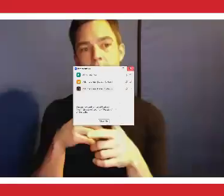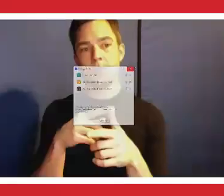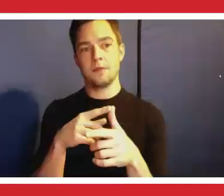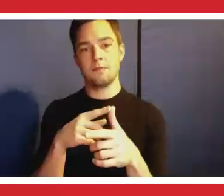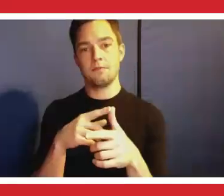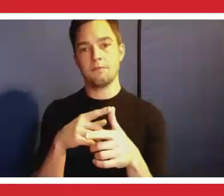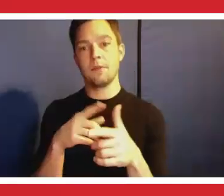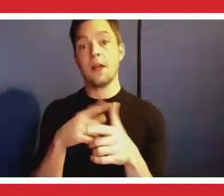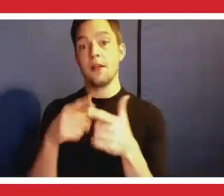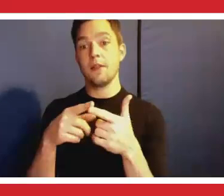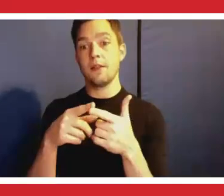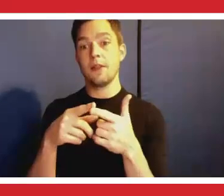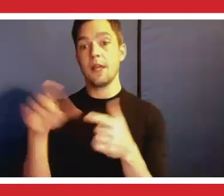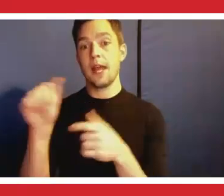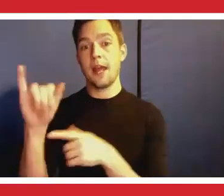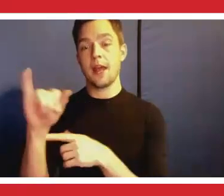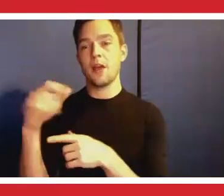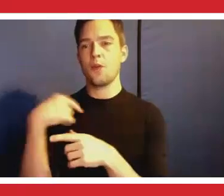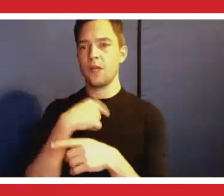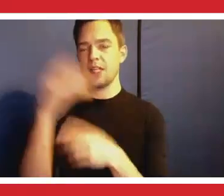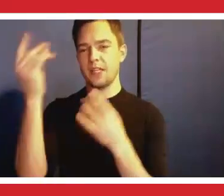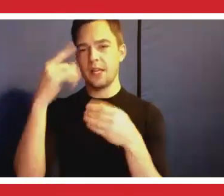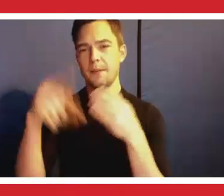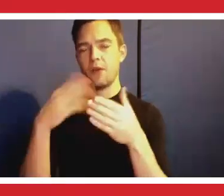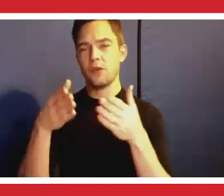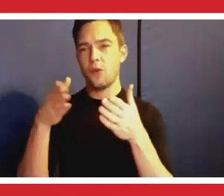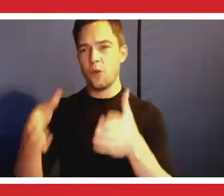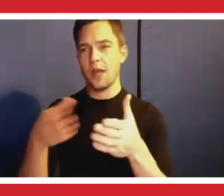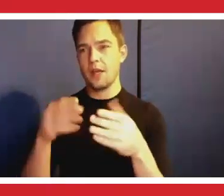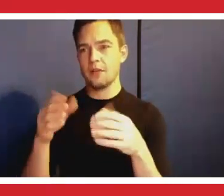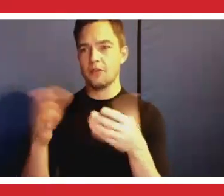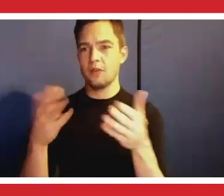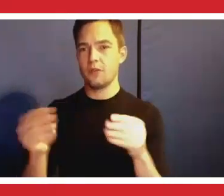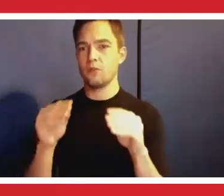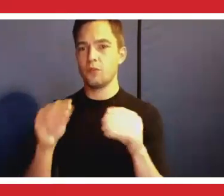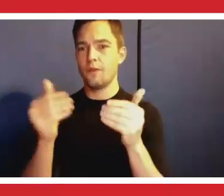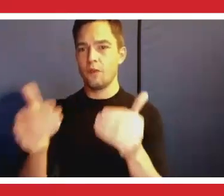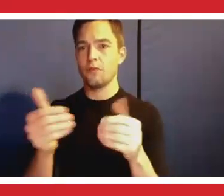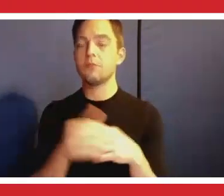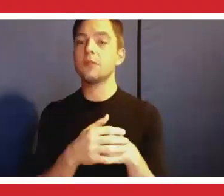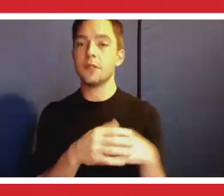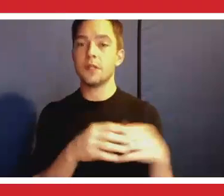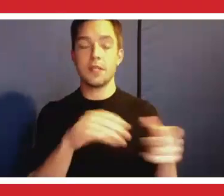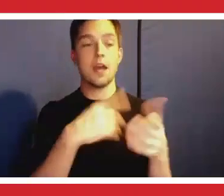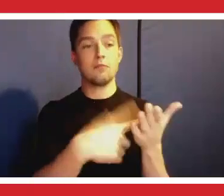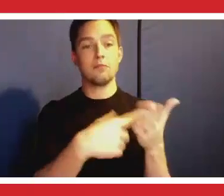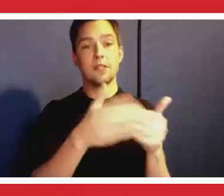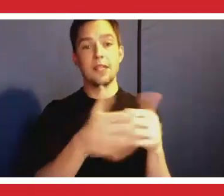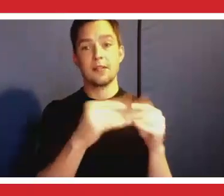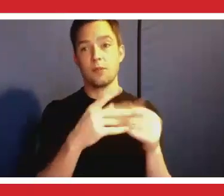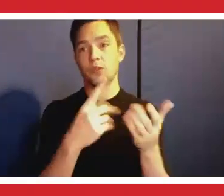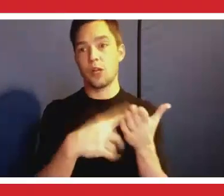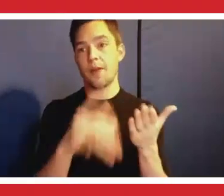and we'll move more forward into that with our friend Delfino in our next session about those